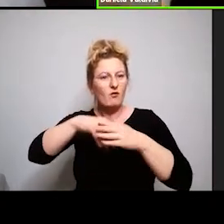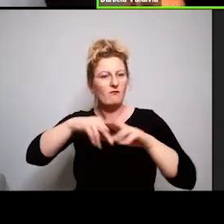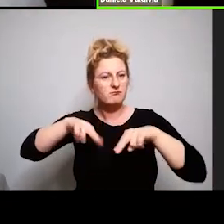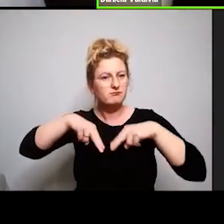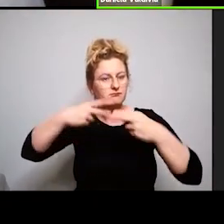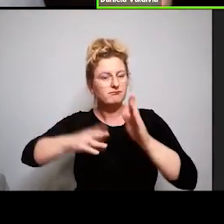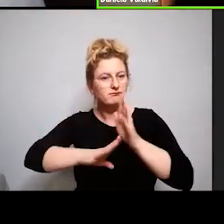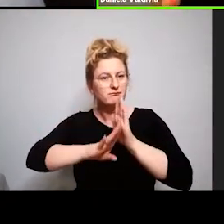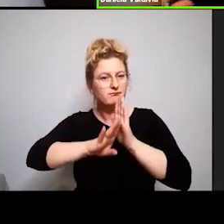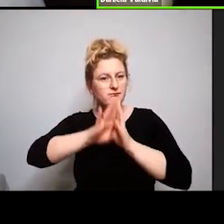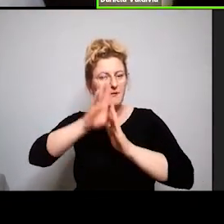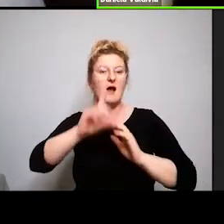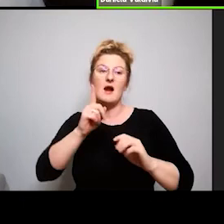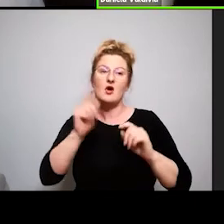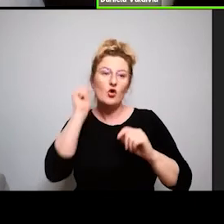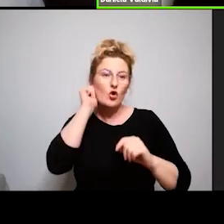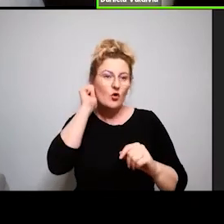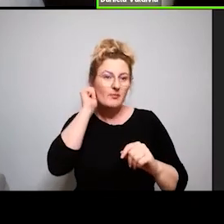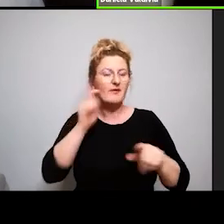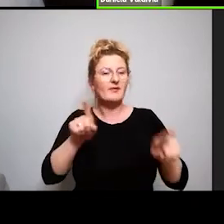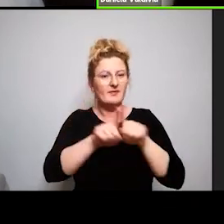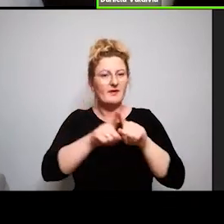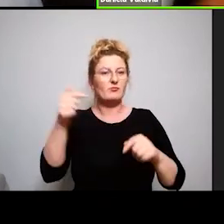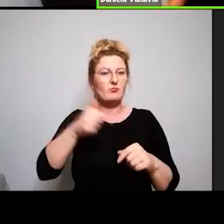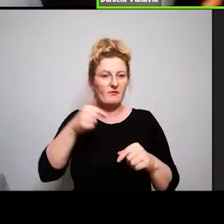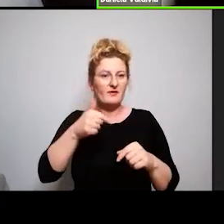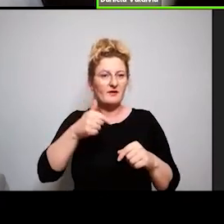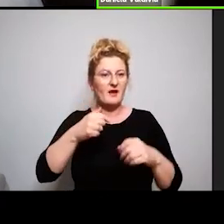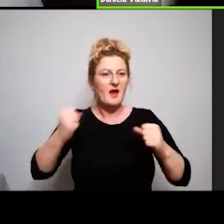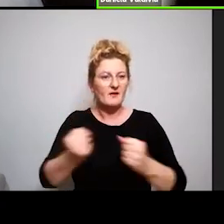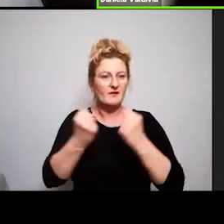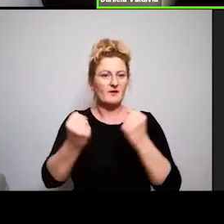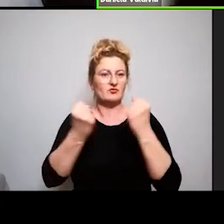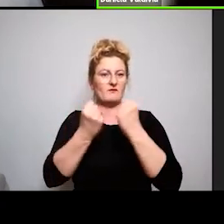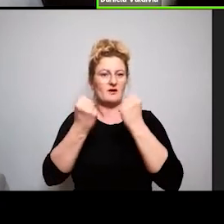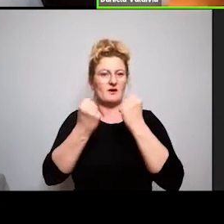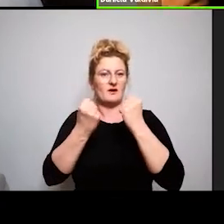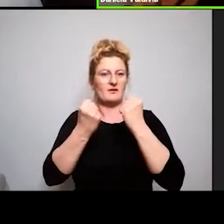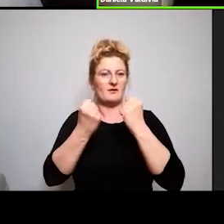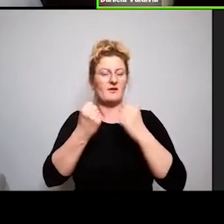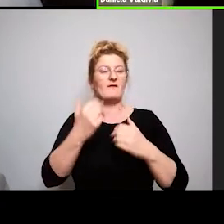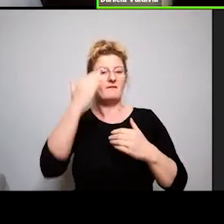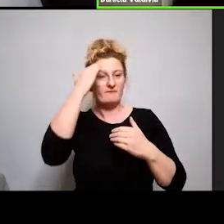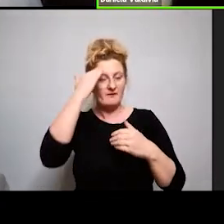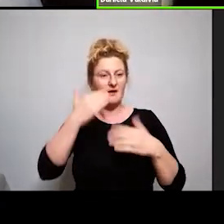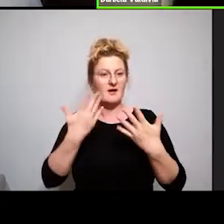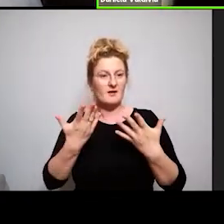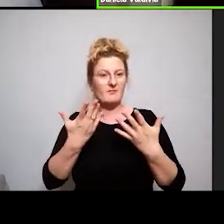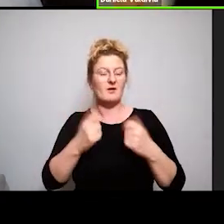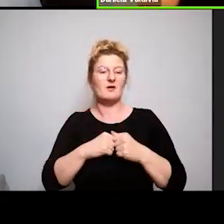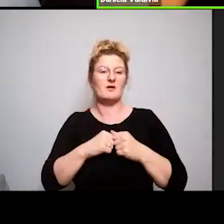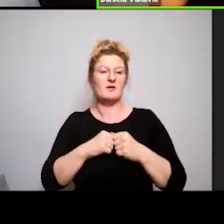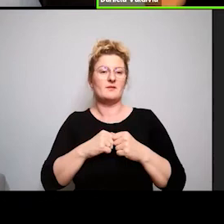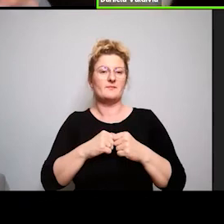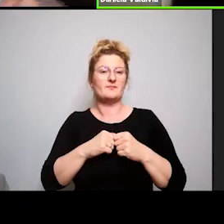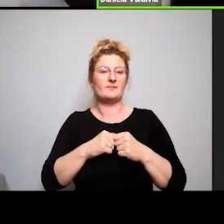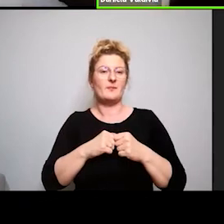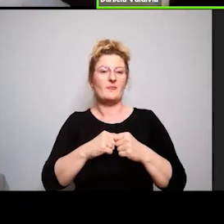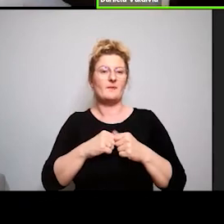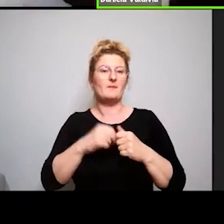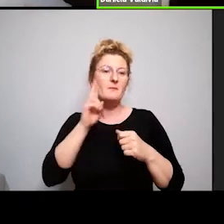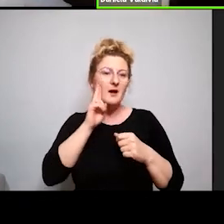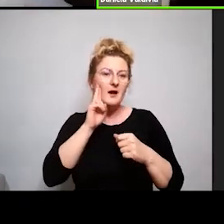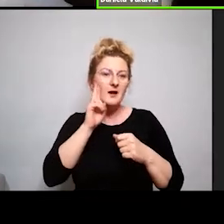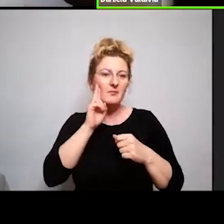men see things completely different. Well, let's not say completely, but we do things differently and we see